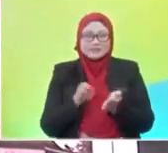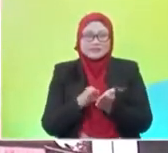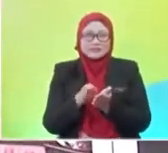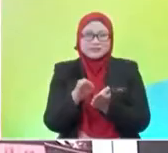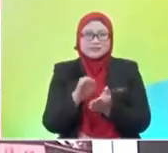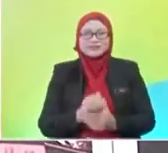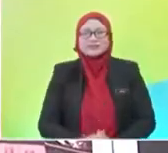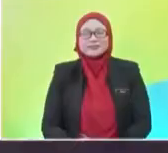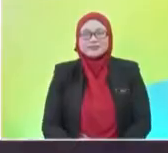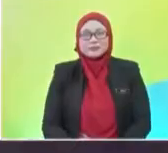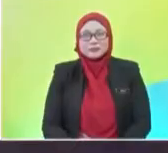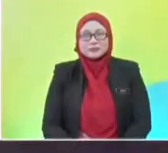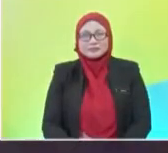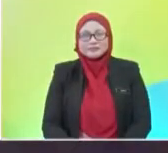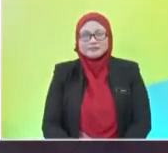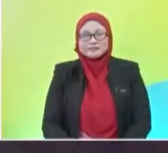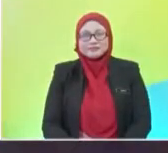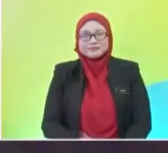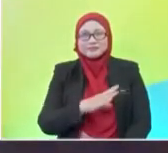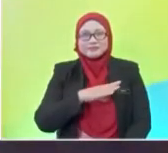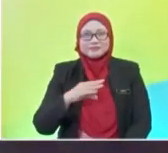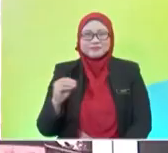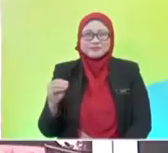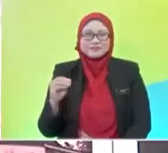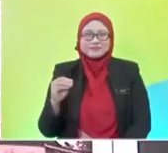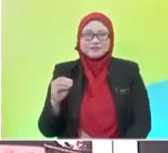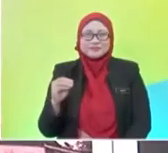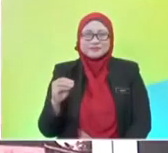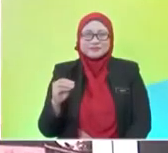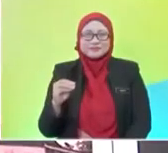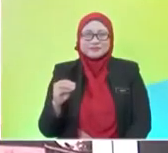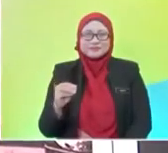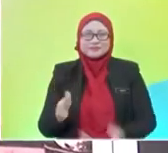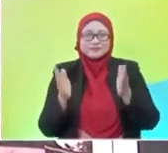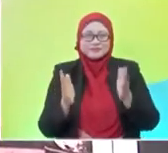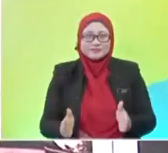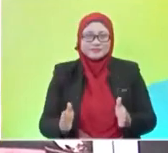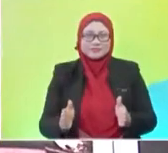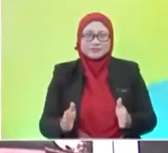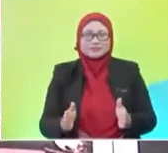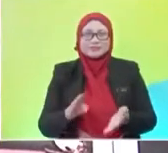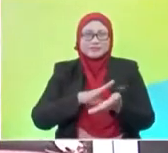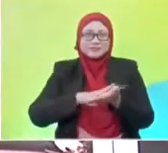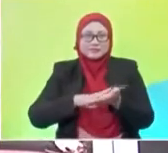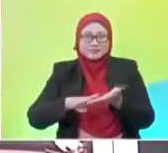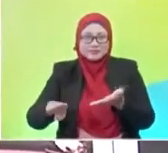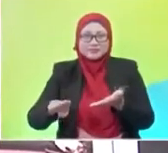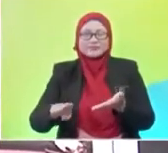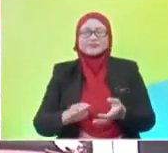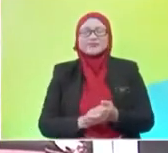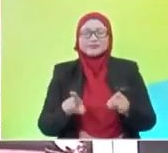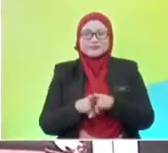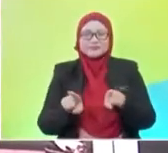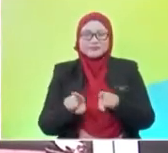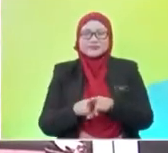Picture. Okay. And this one is people cleaning the park together. Yeah. And what do you have, teacher? I have this